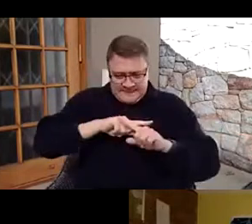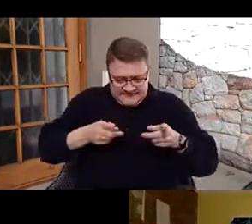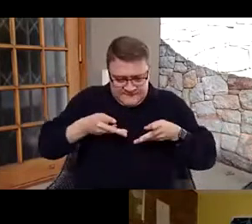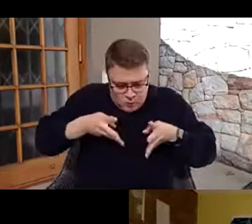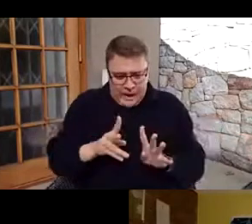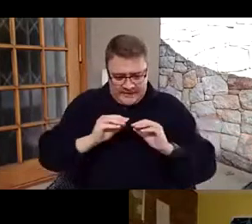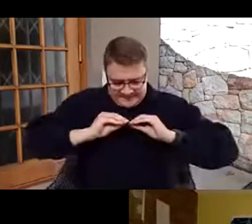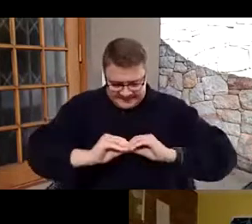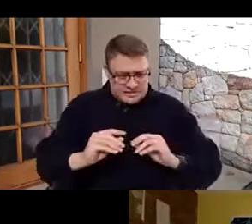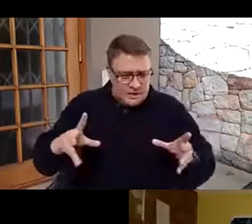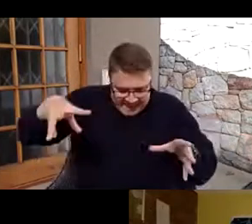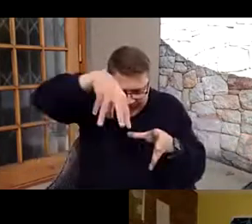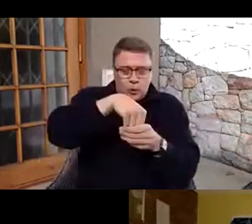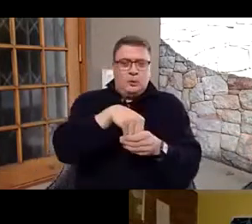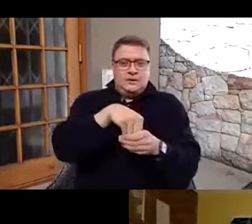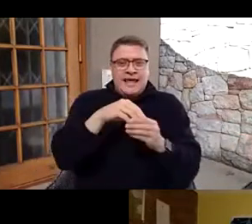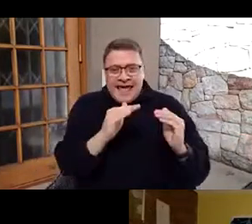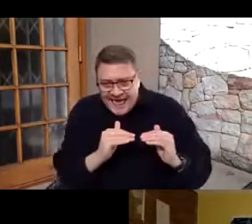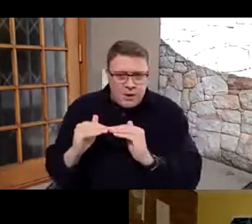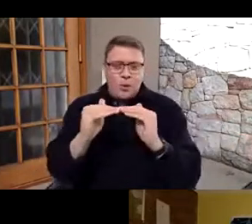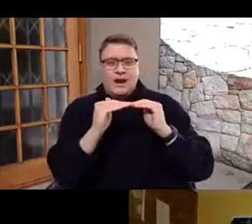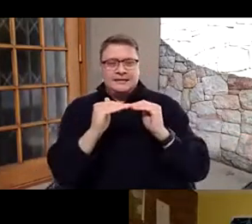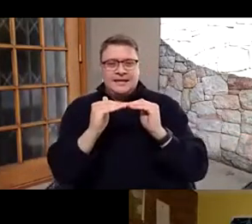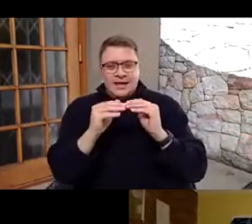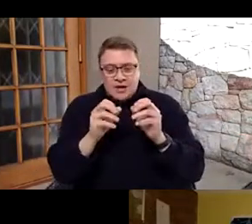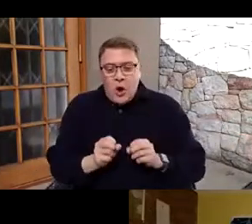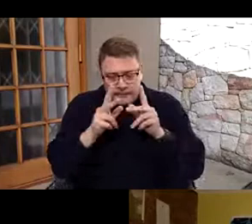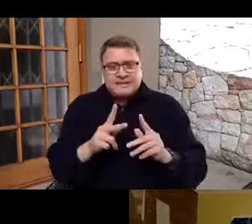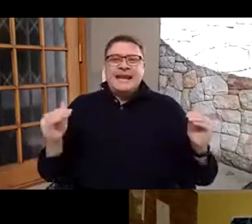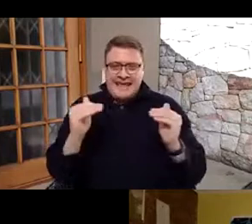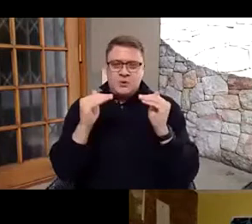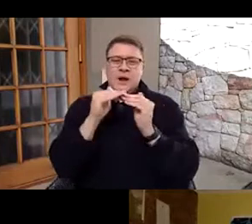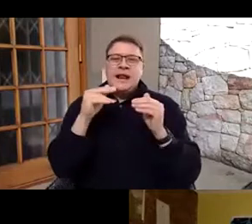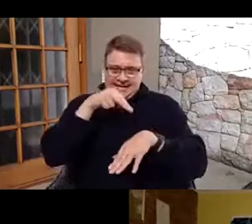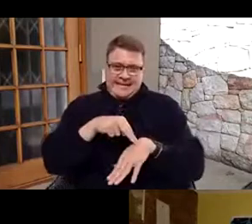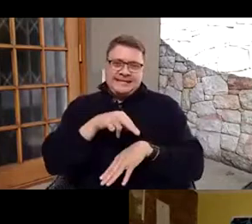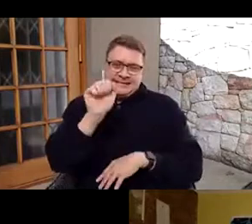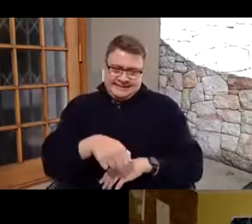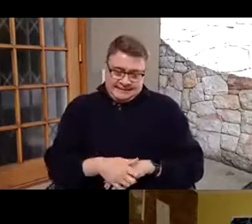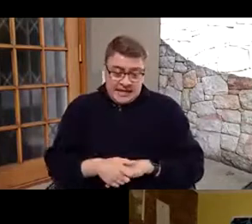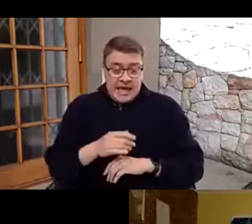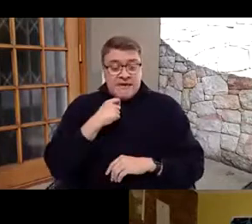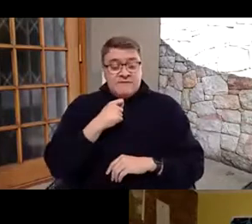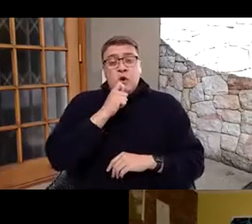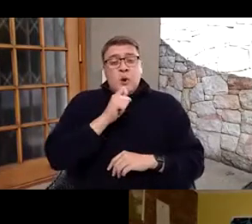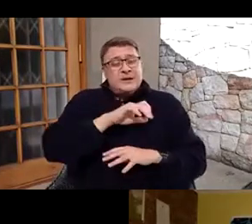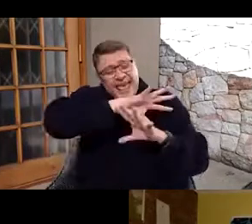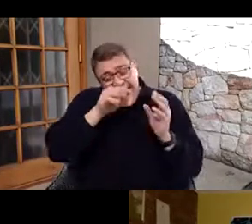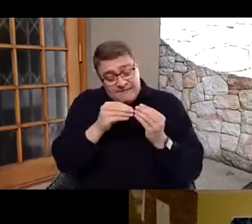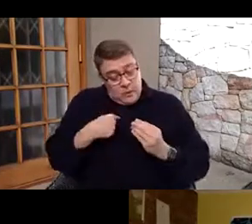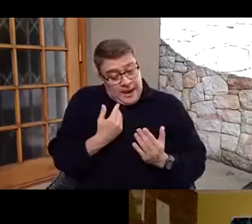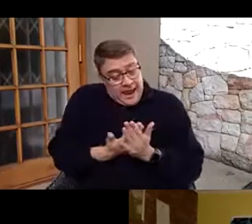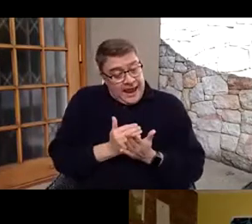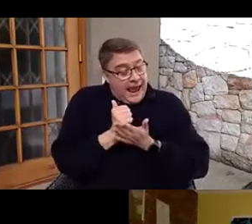learning them. So equality and opportunities is equal. It needs to be equal, and if we can use everything we can to help